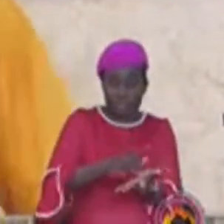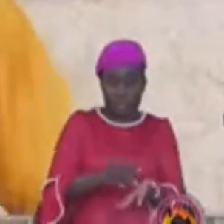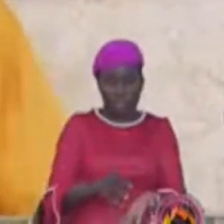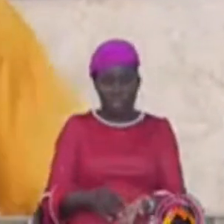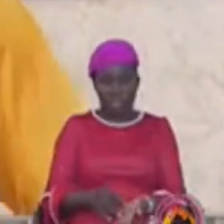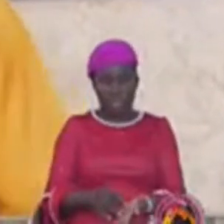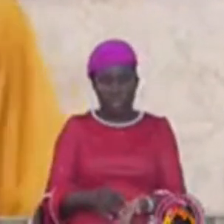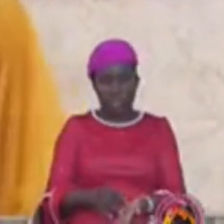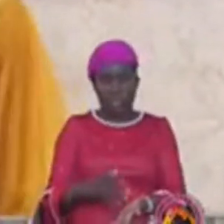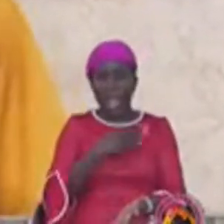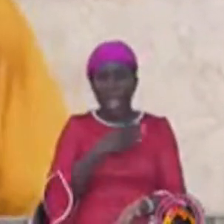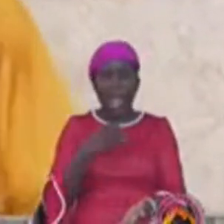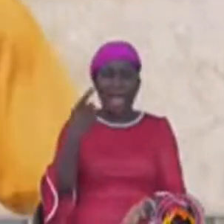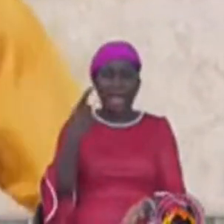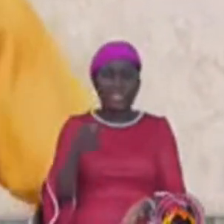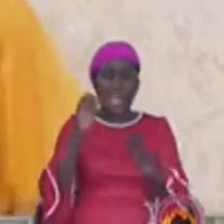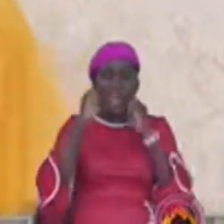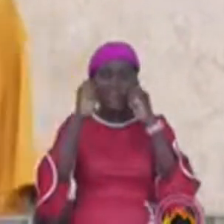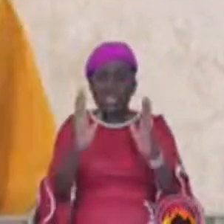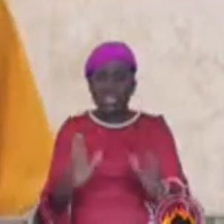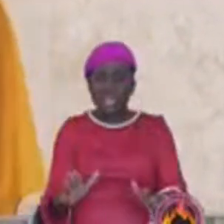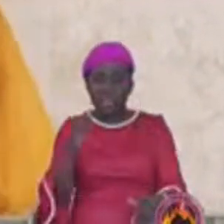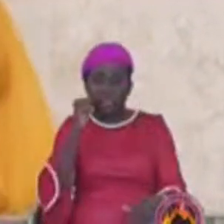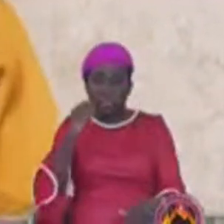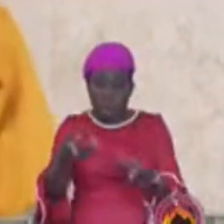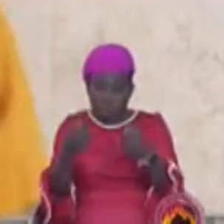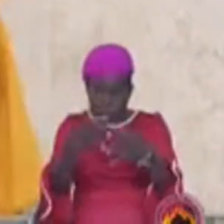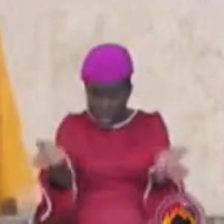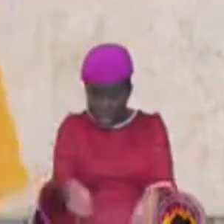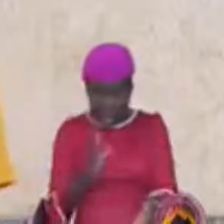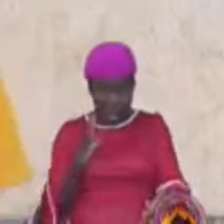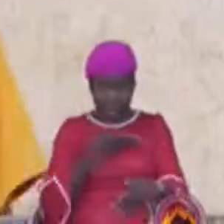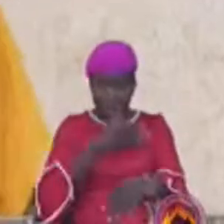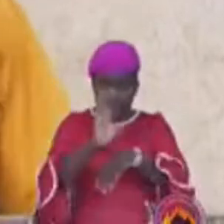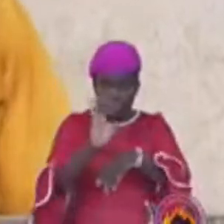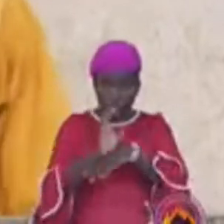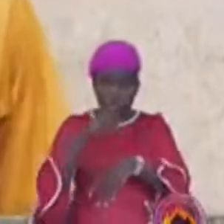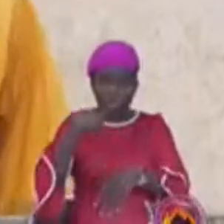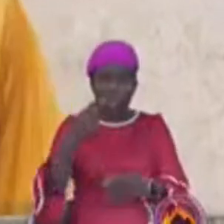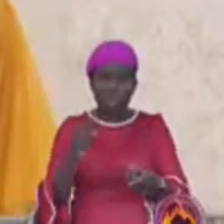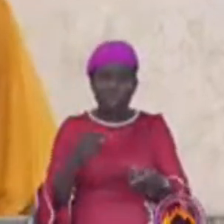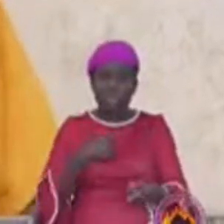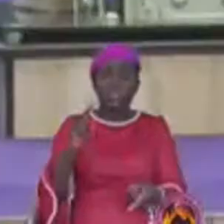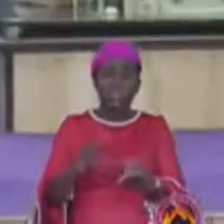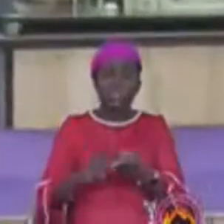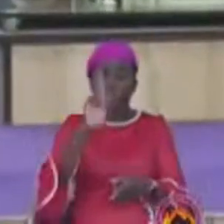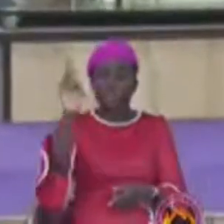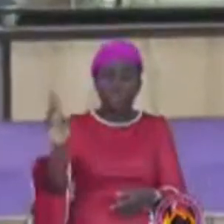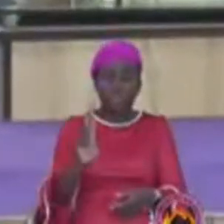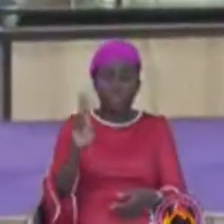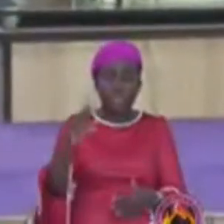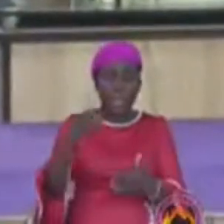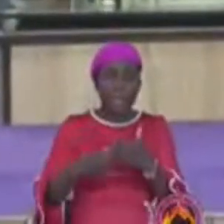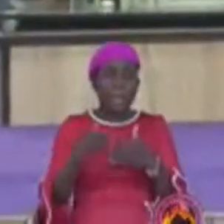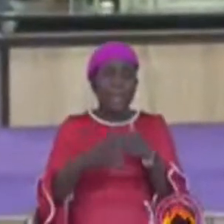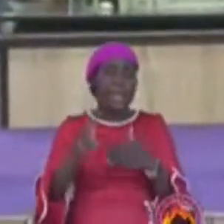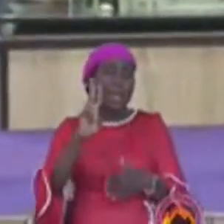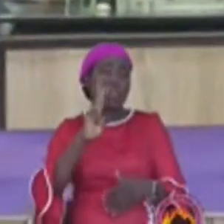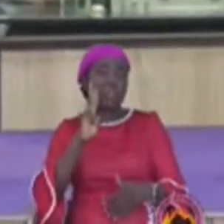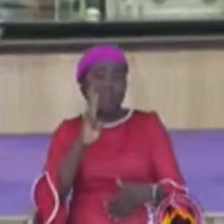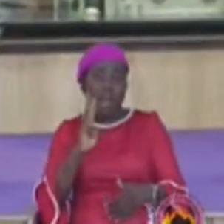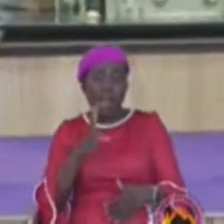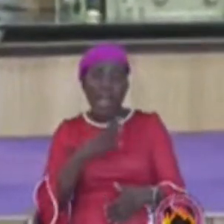ko ma ri mi ki ma lo manna water ati ogogo anointi owo wa no ita ti mana water e ni mo lo tese mi fi lo to fi lo